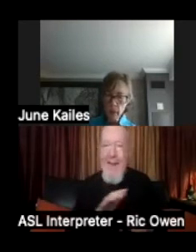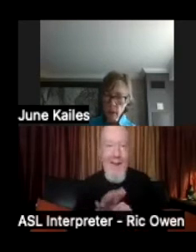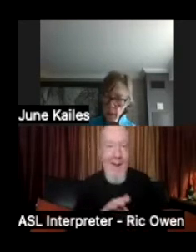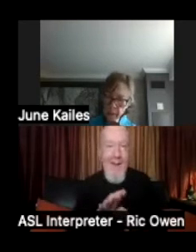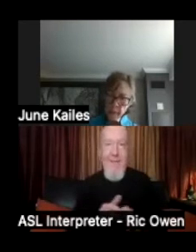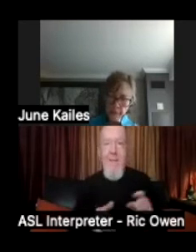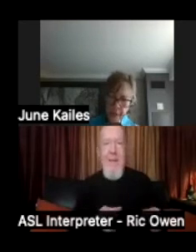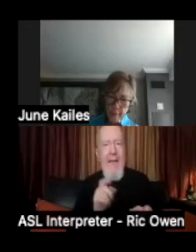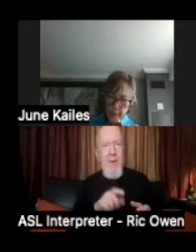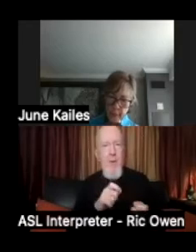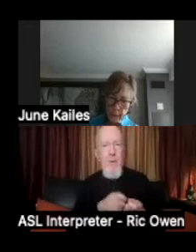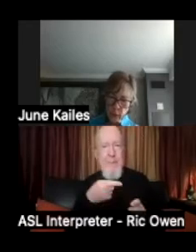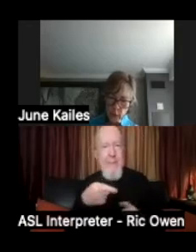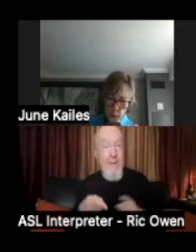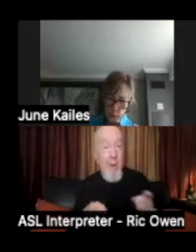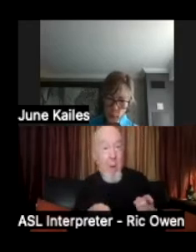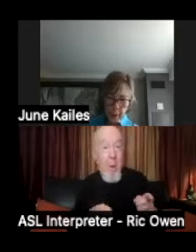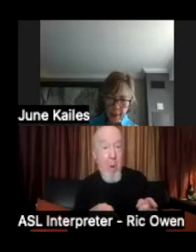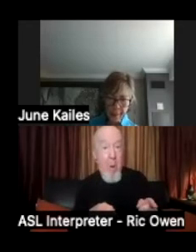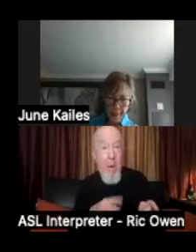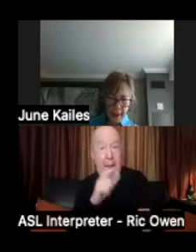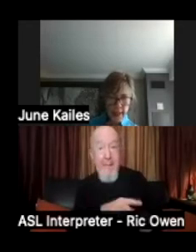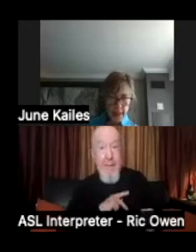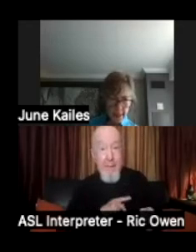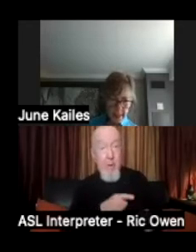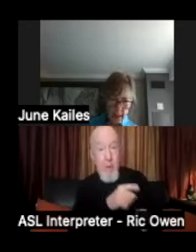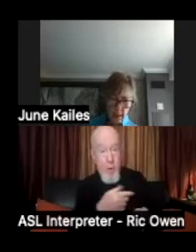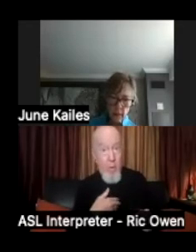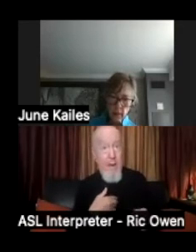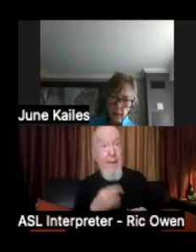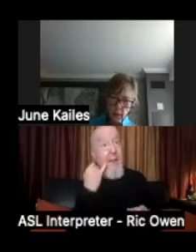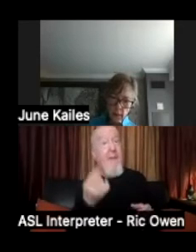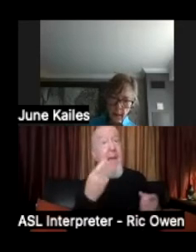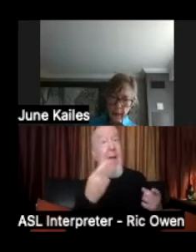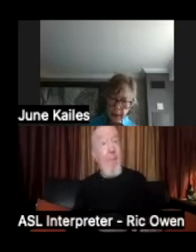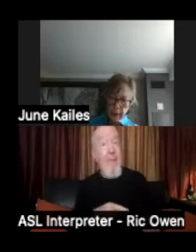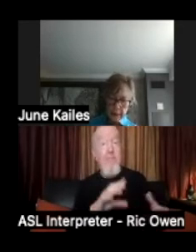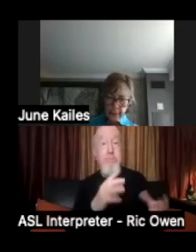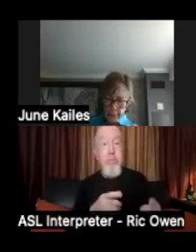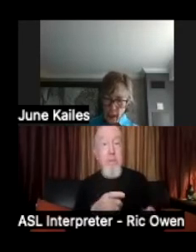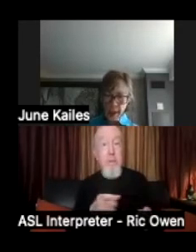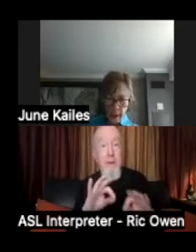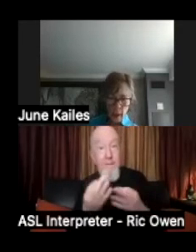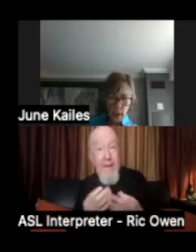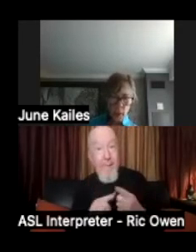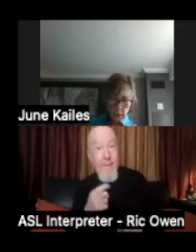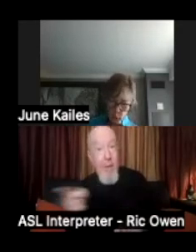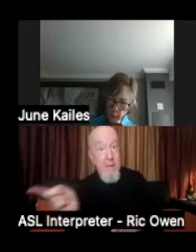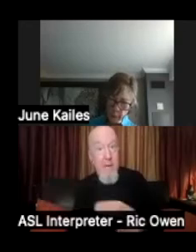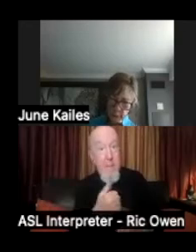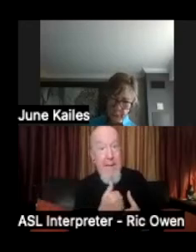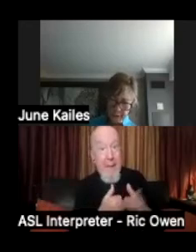help from family, friends, or support and care as needed? You need to start